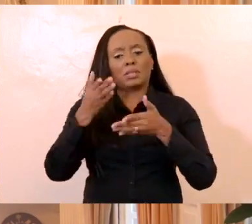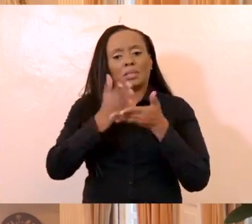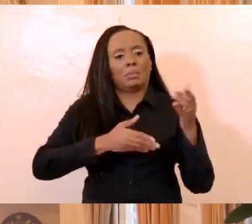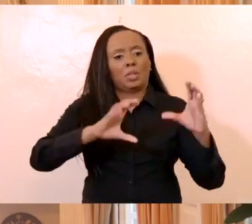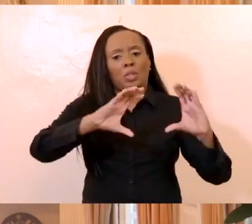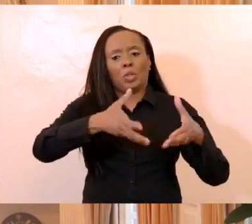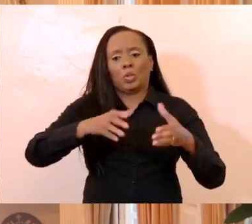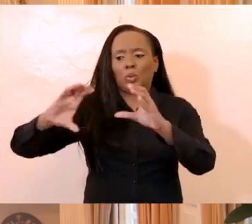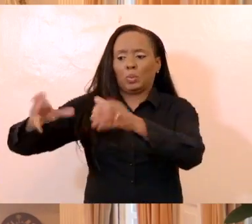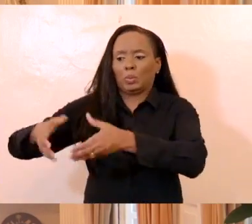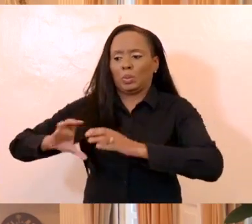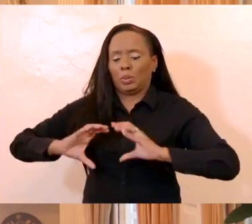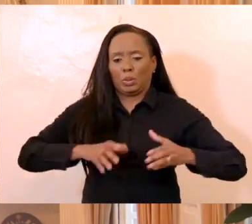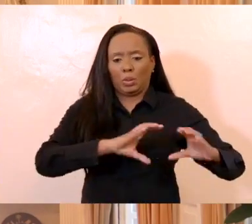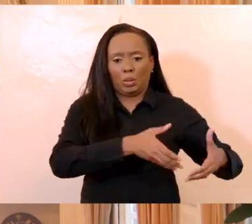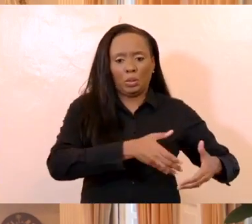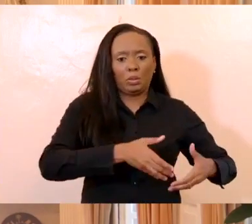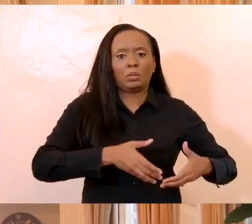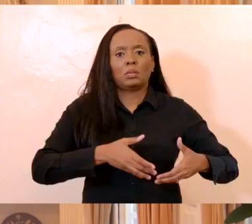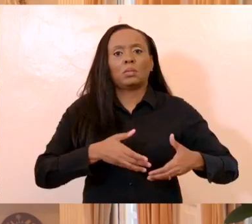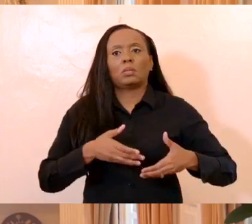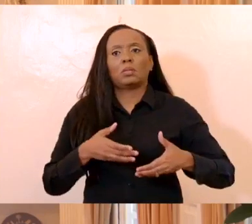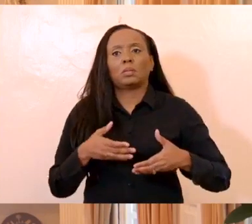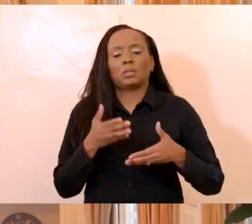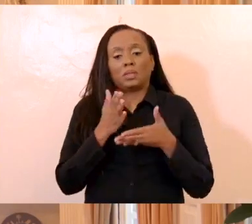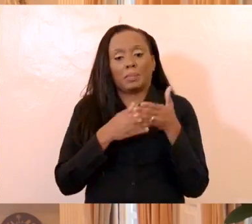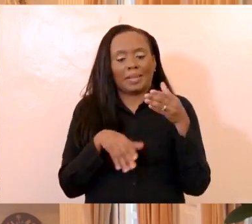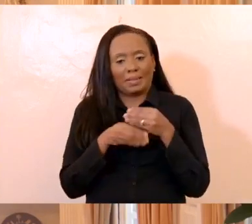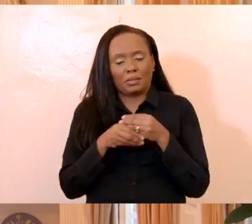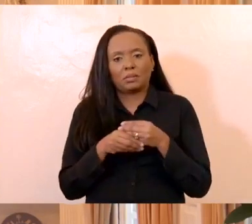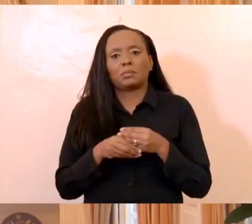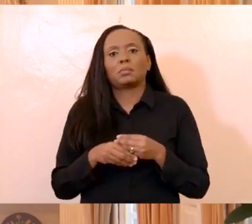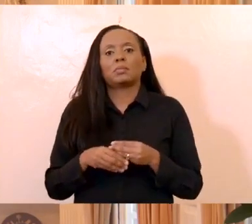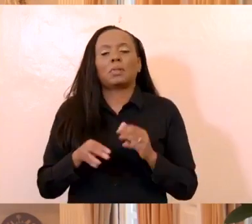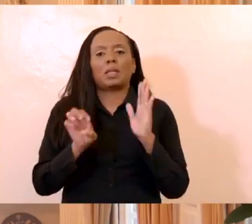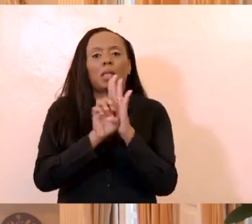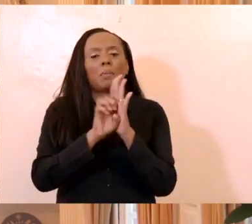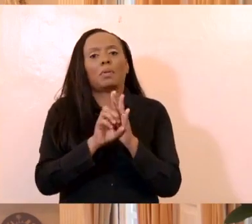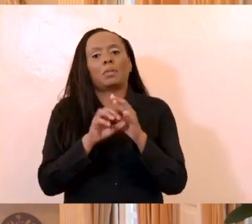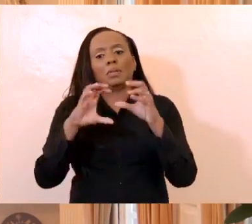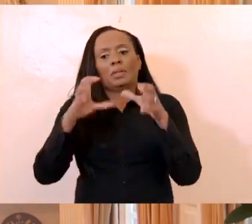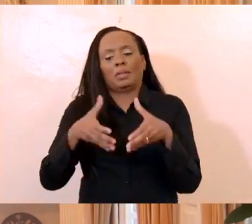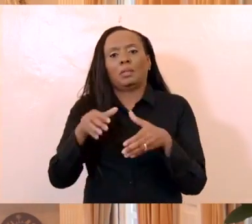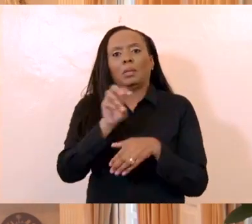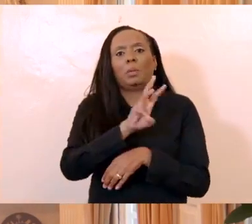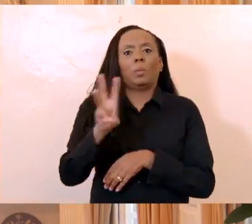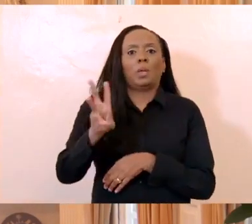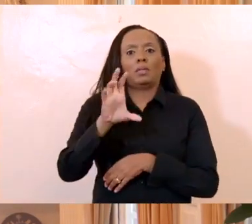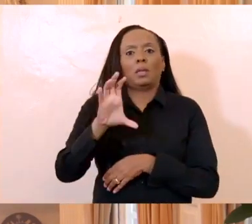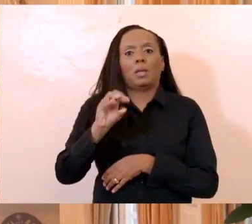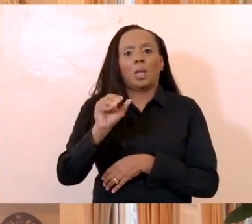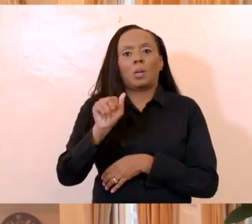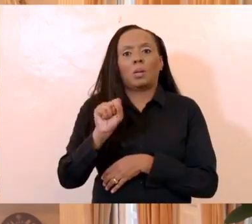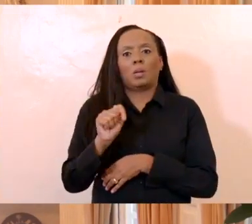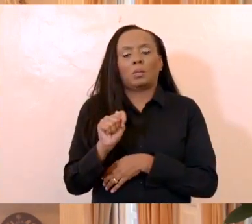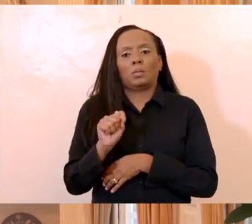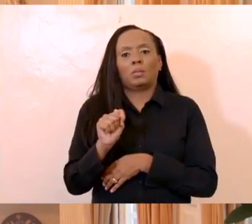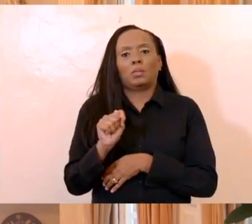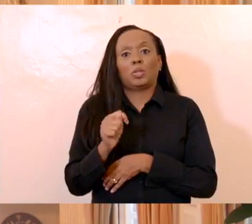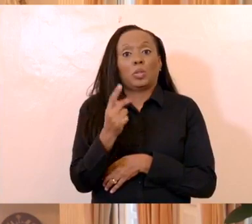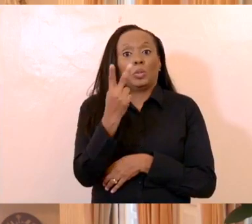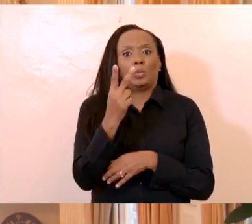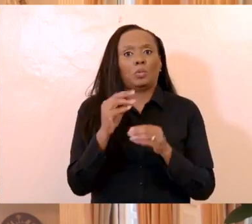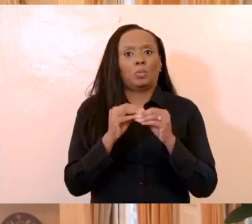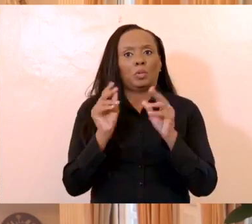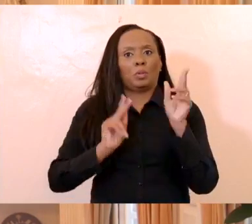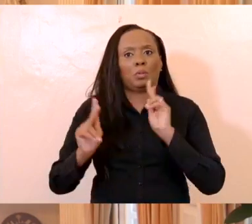clusters have had some additions. The West Coast cluster, for example, has had an additional 2 positive